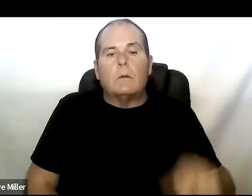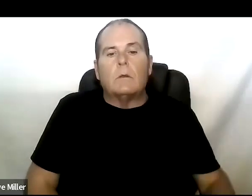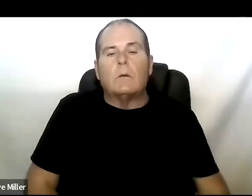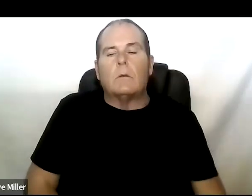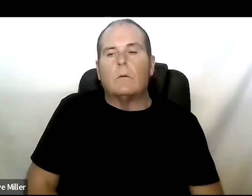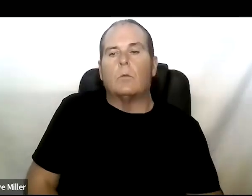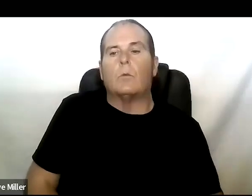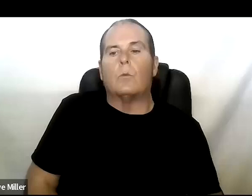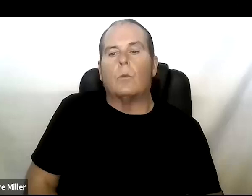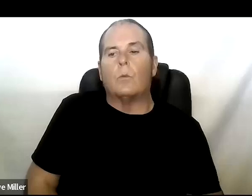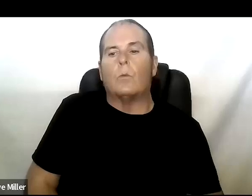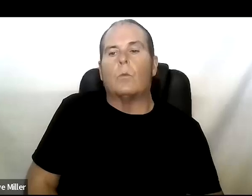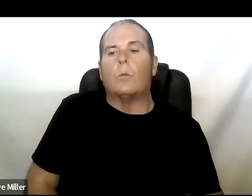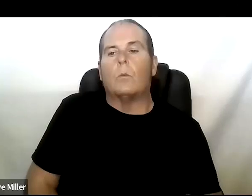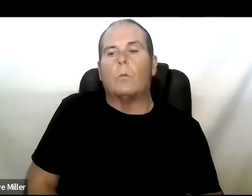Q&A.